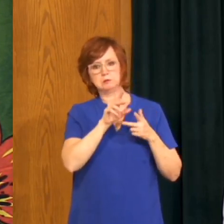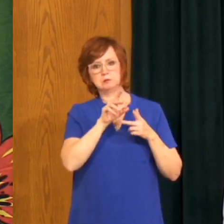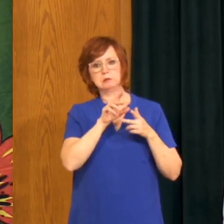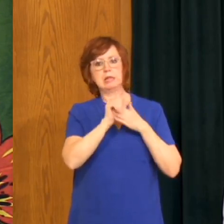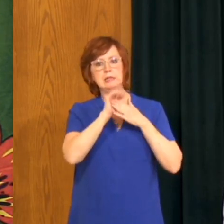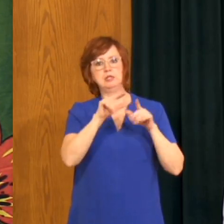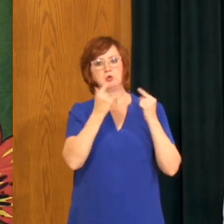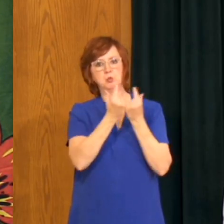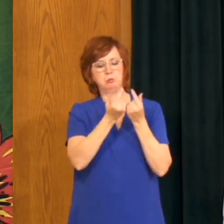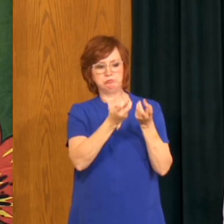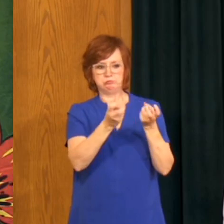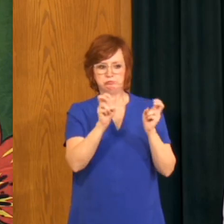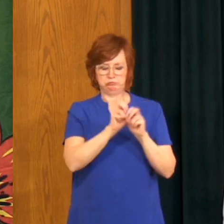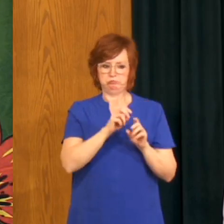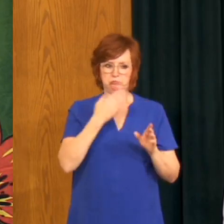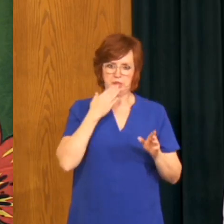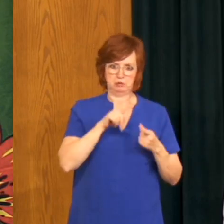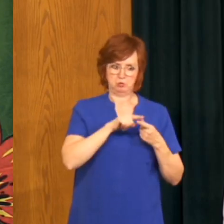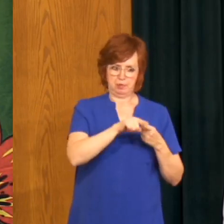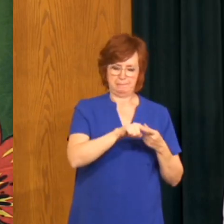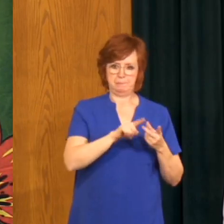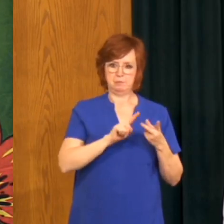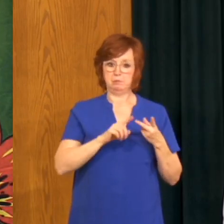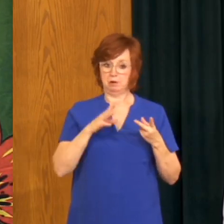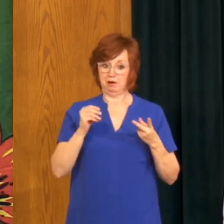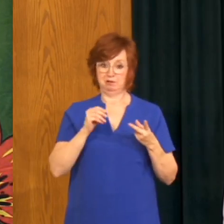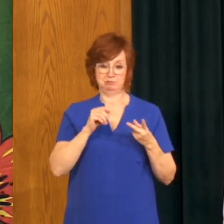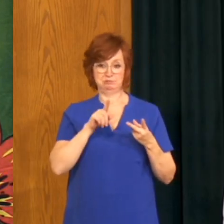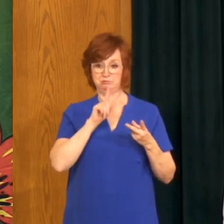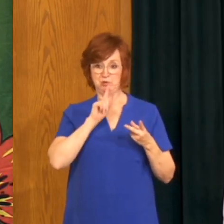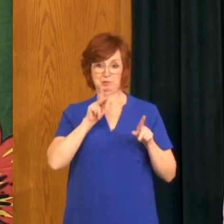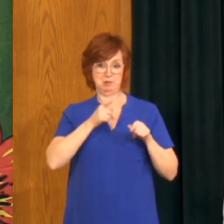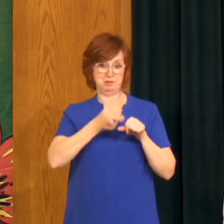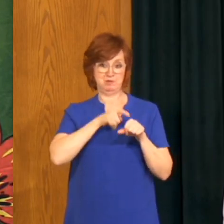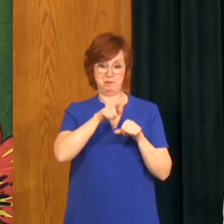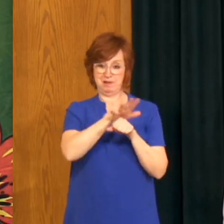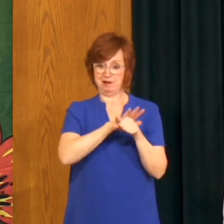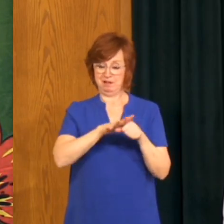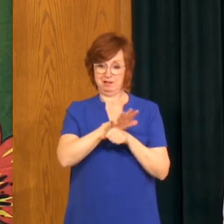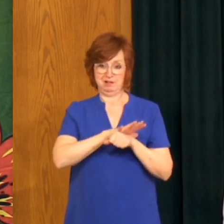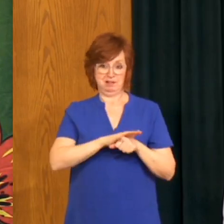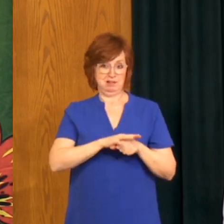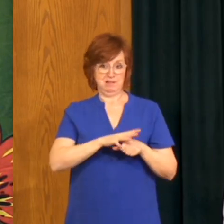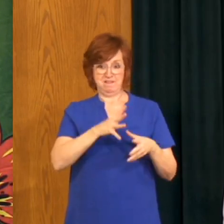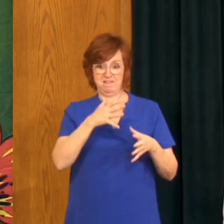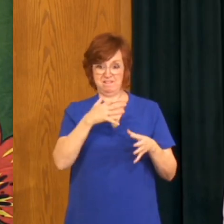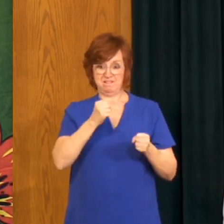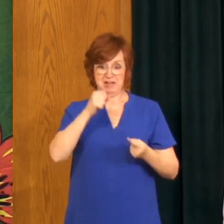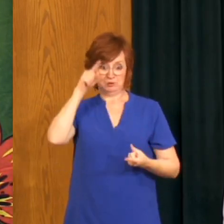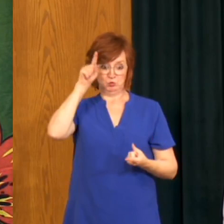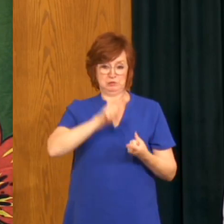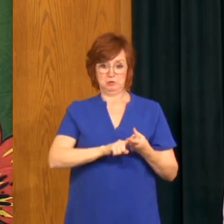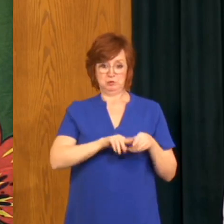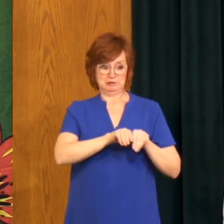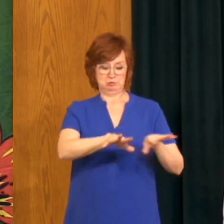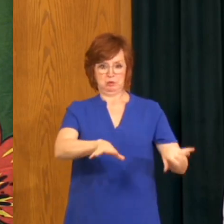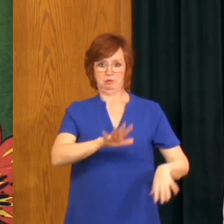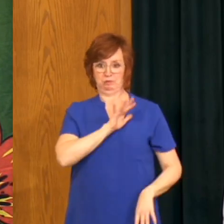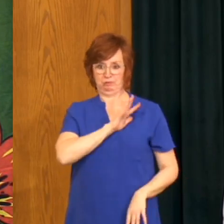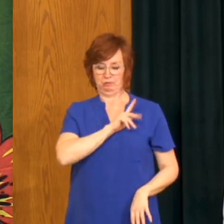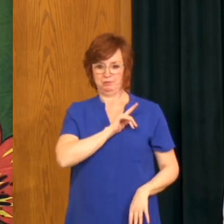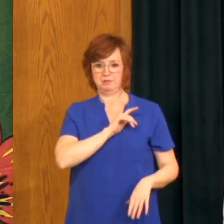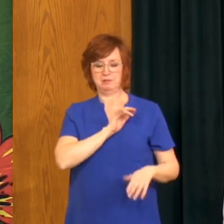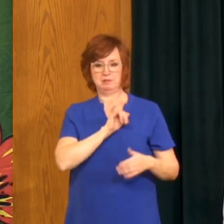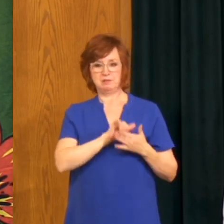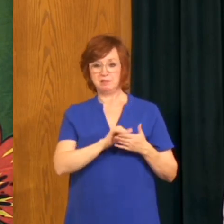that, again, curbing the spread of the virus in those communities, it's just not an accident.